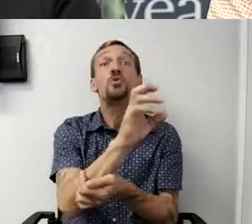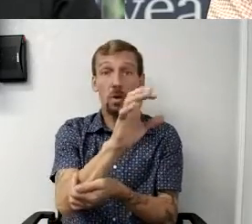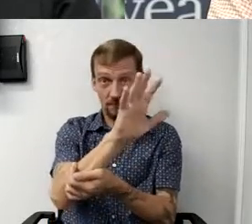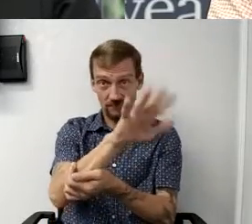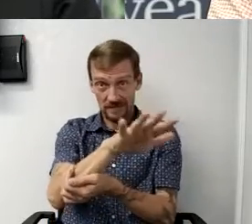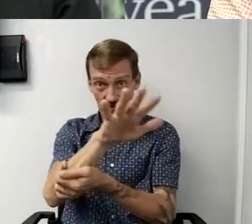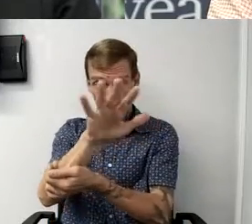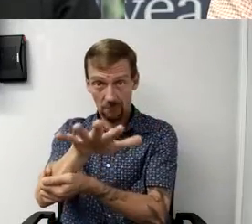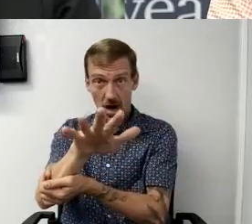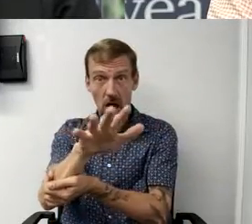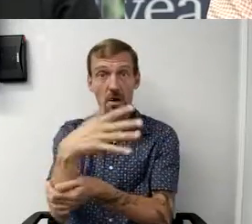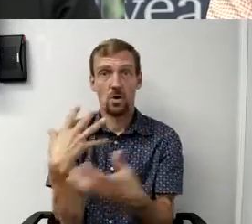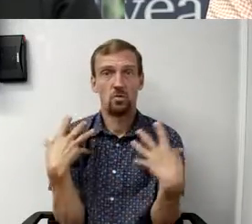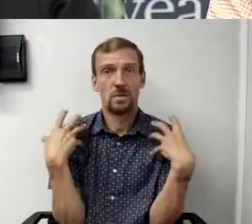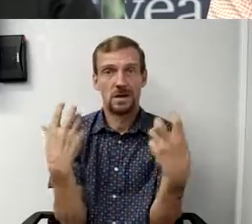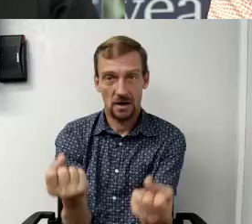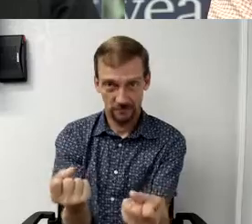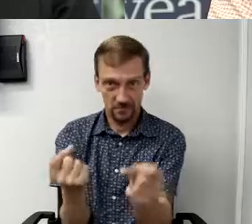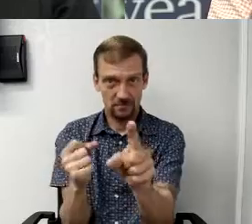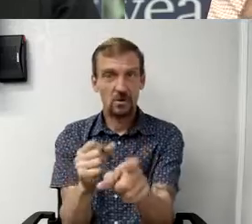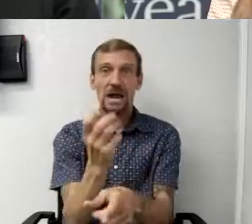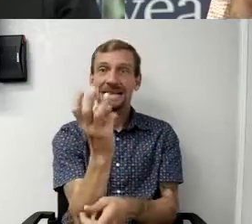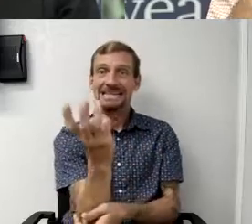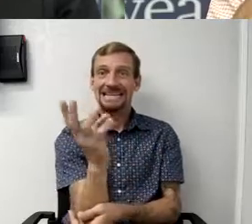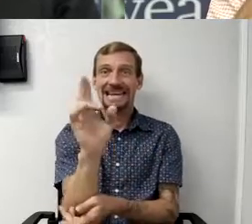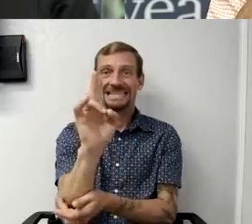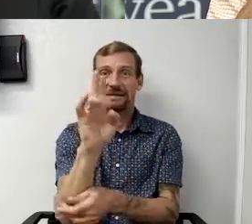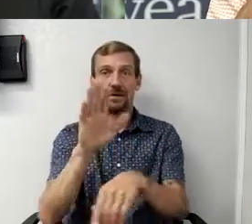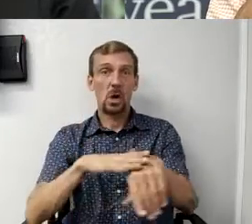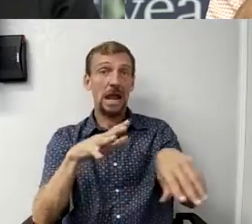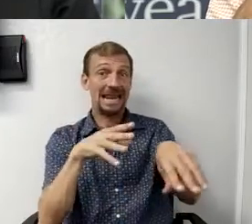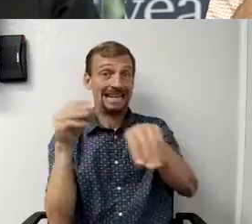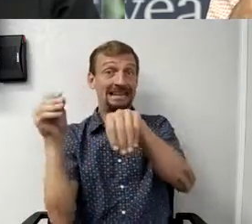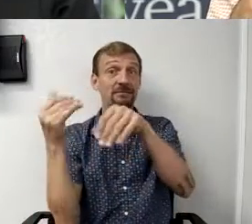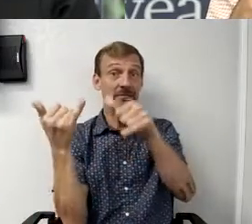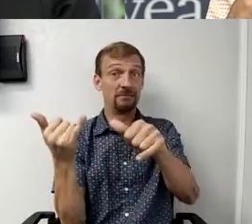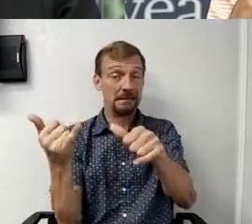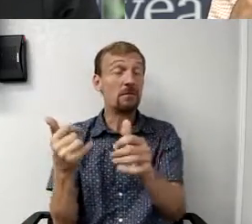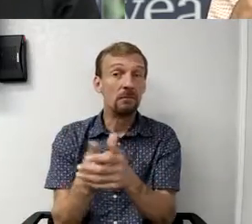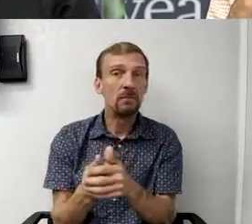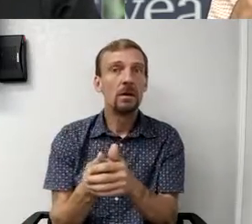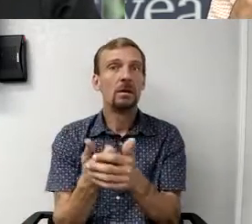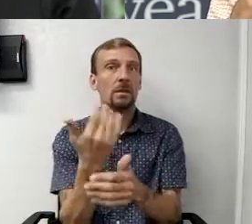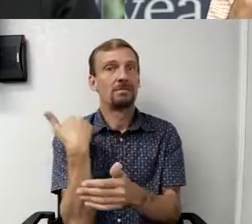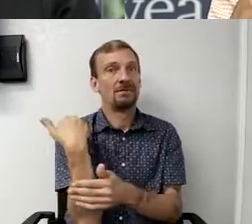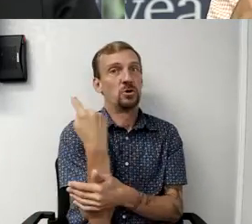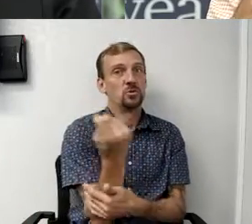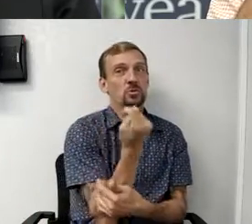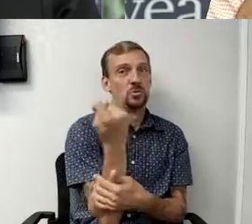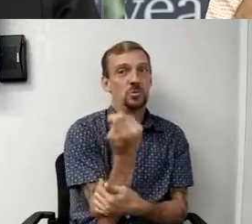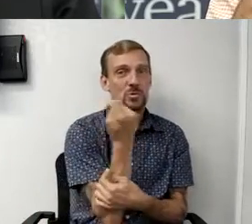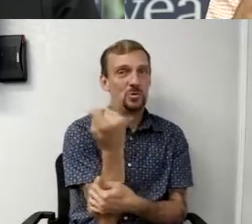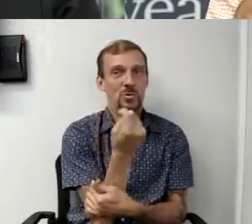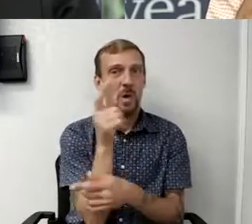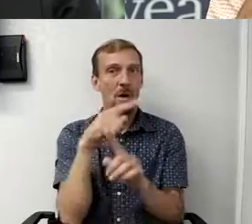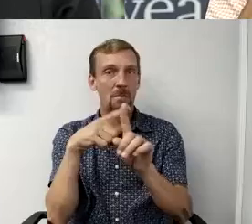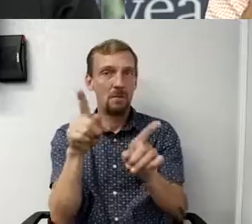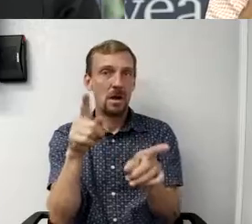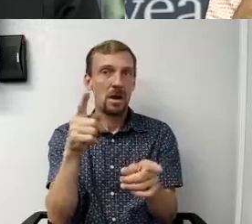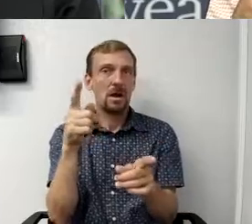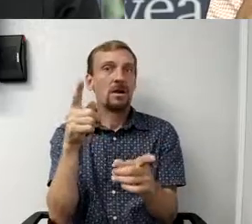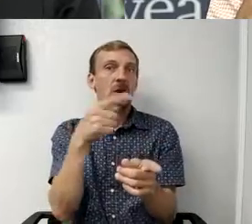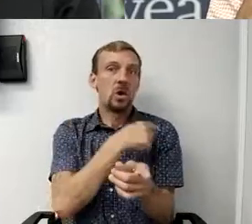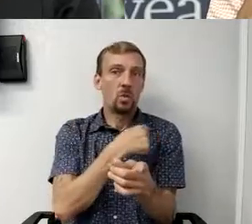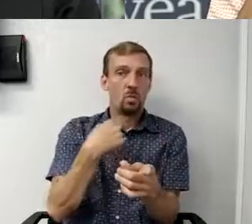255 have recovered, so we have 67 on leave, and that was as of Tuesday this week. We update that again weekly, but we